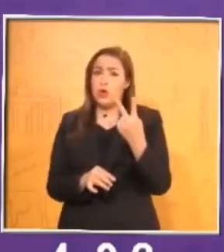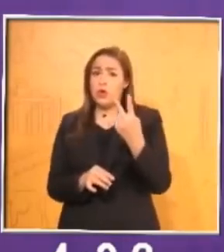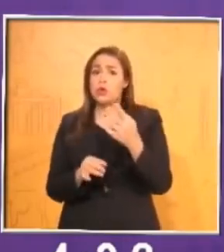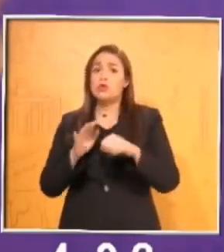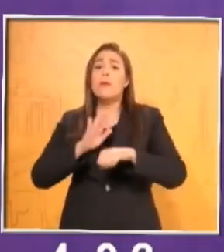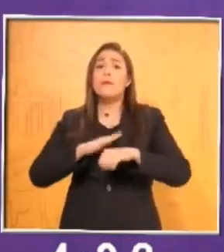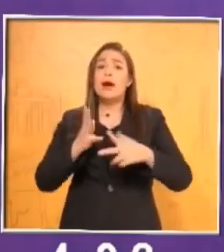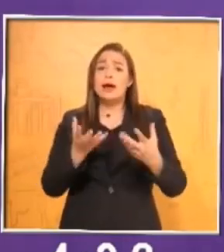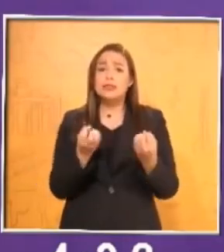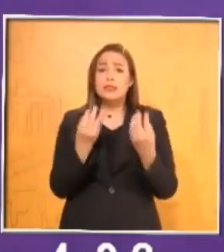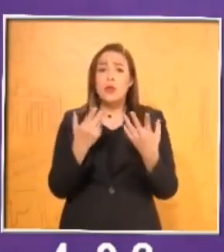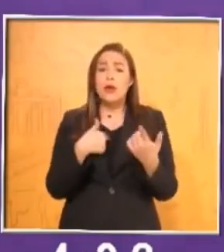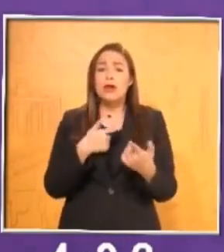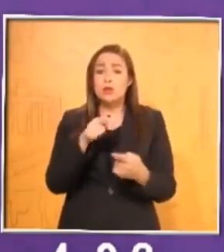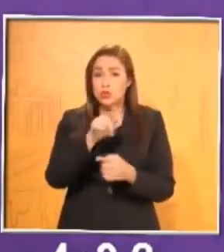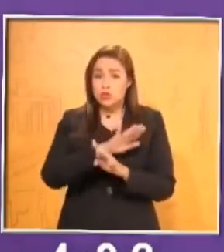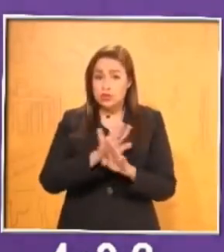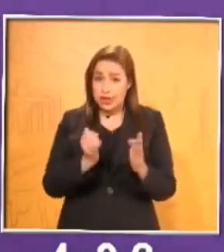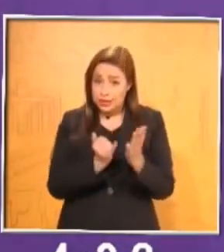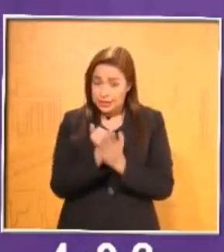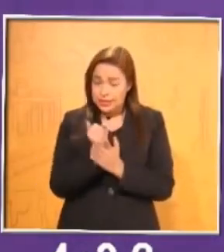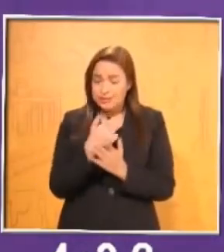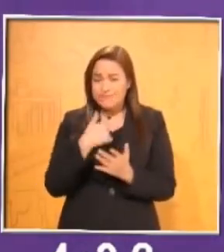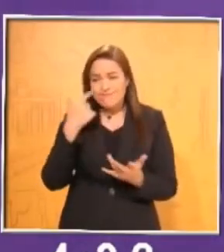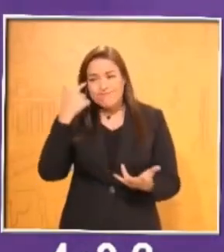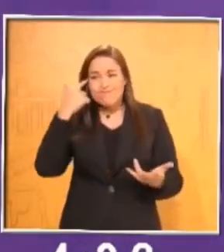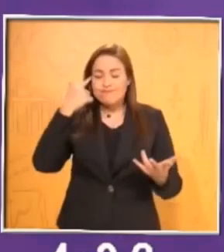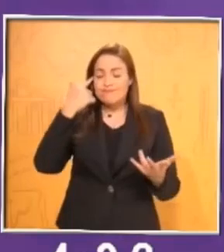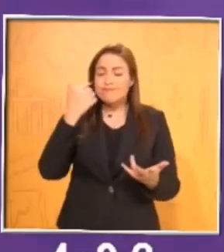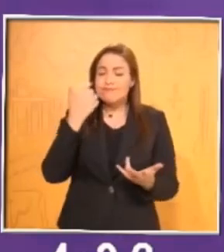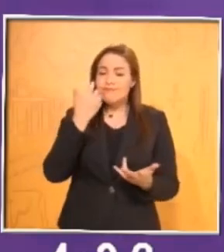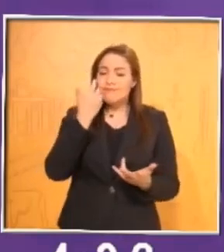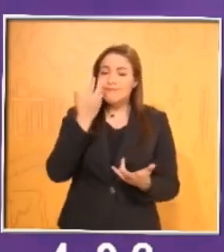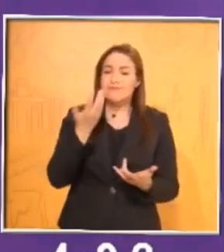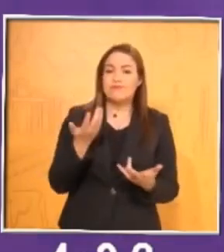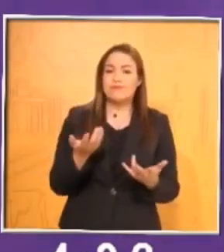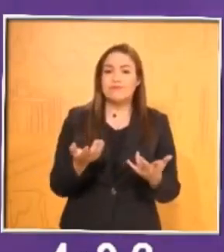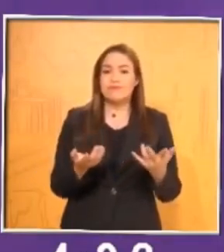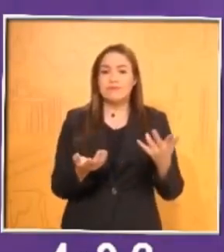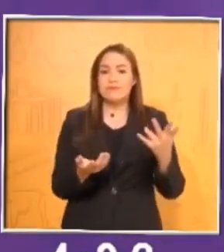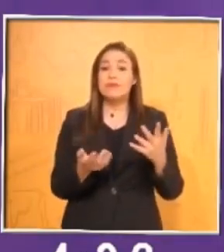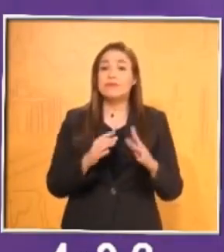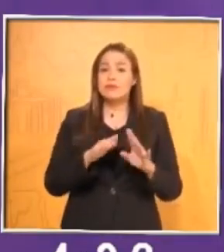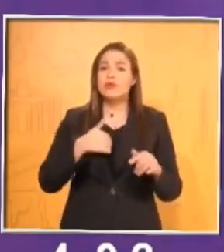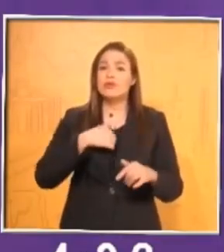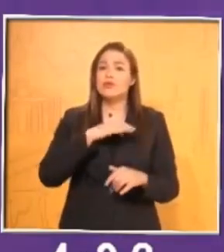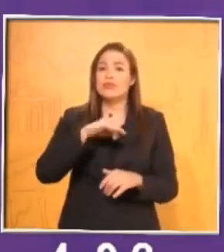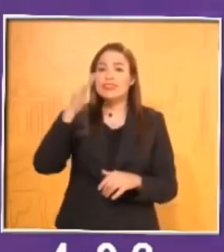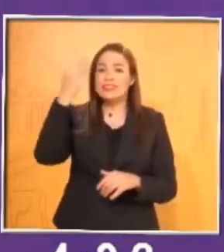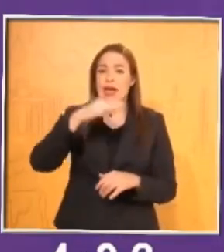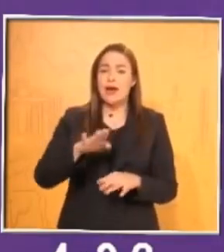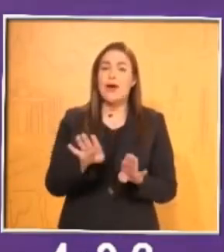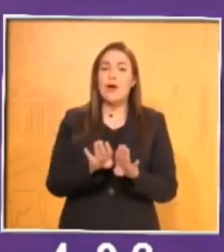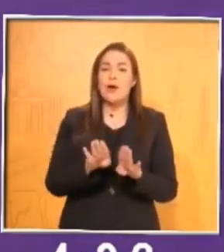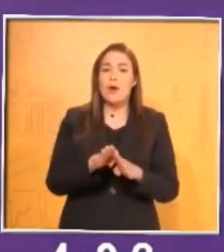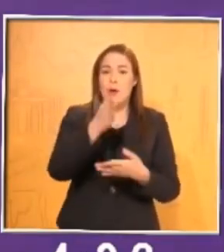you decide the number of panels that you are going to use, you must draw them. You're going to use a ruler.